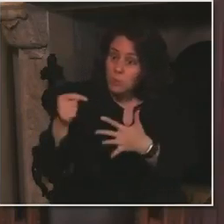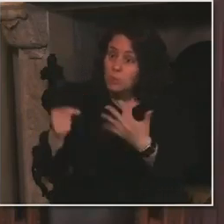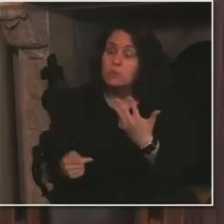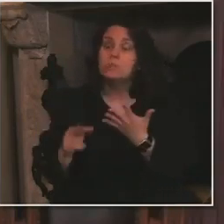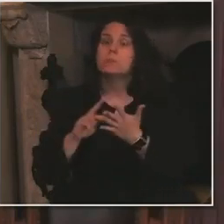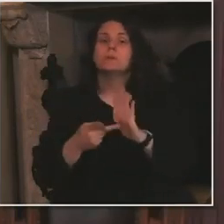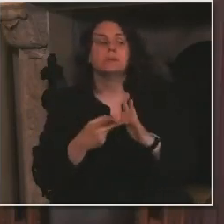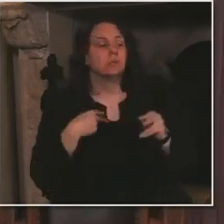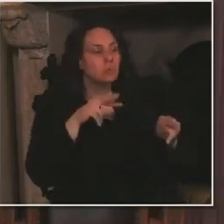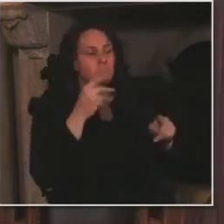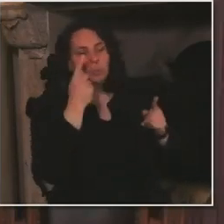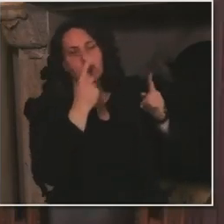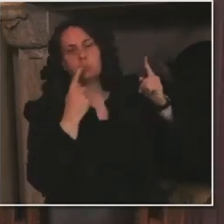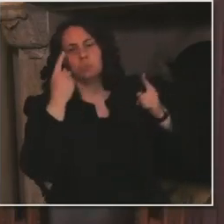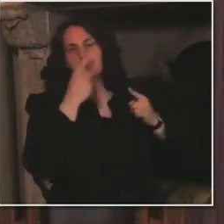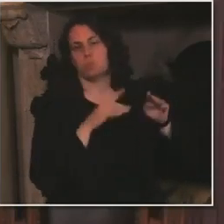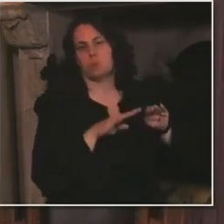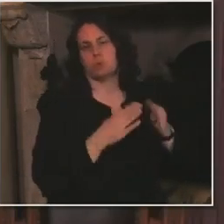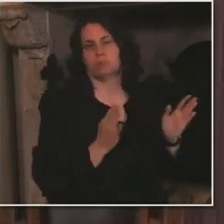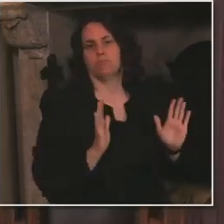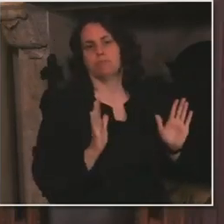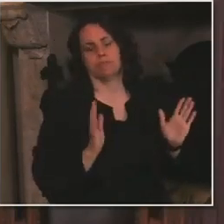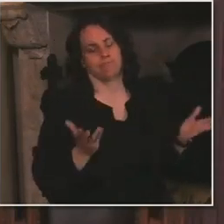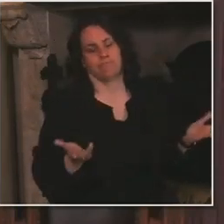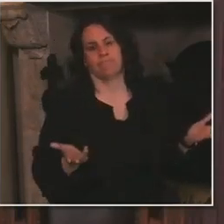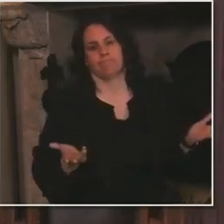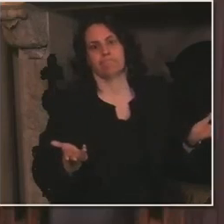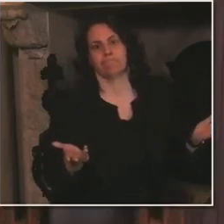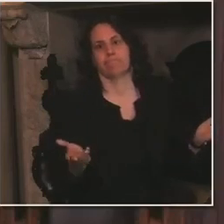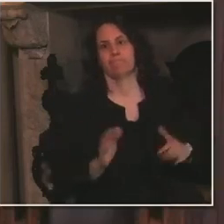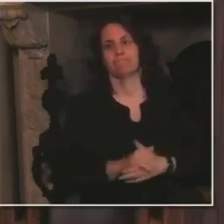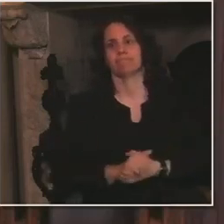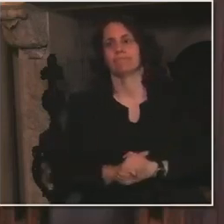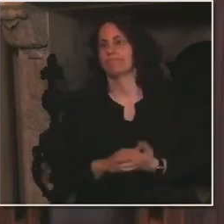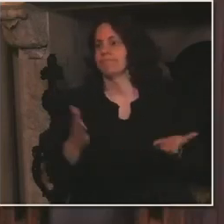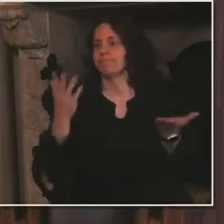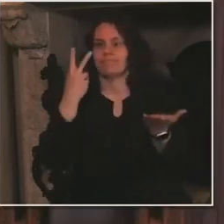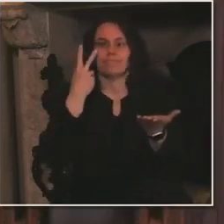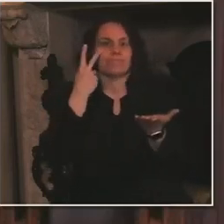may change so that we can reopen, but that